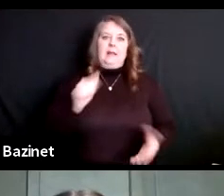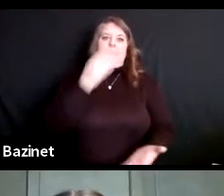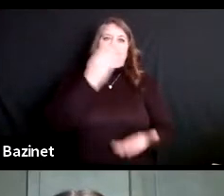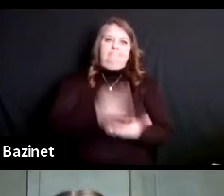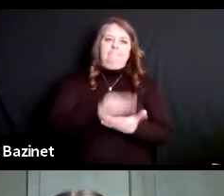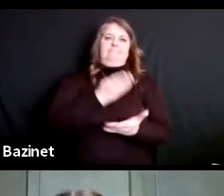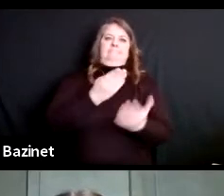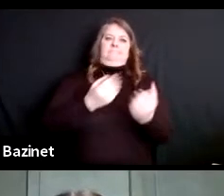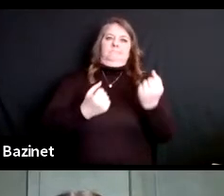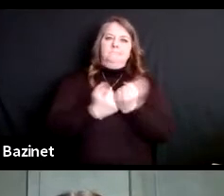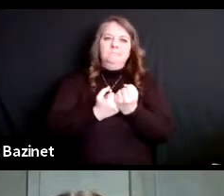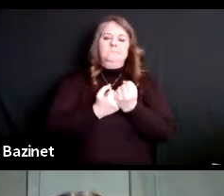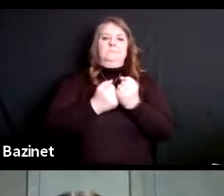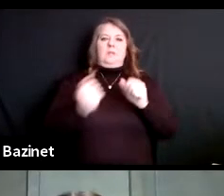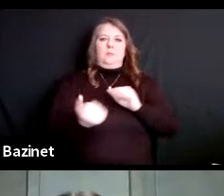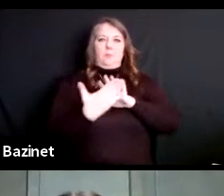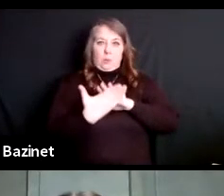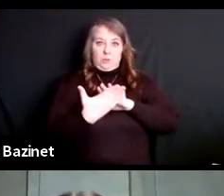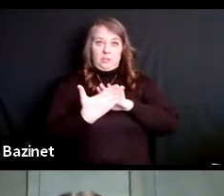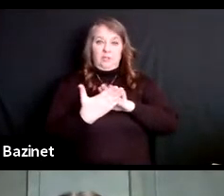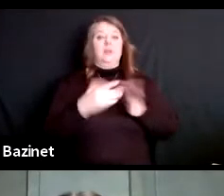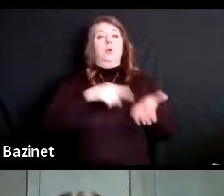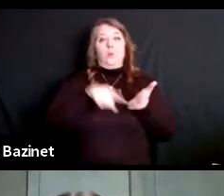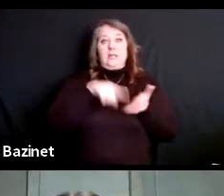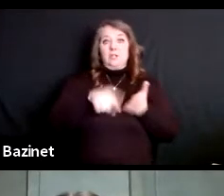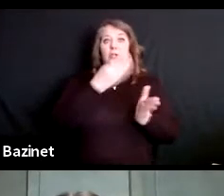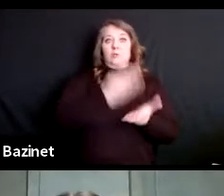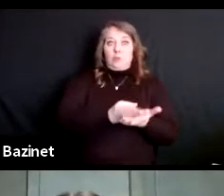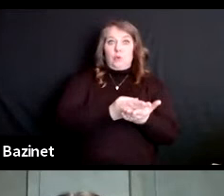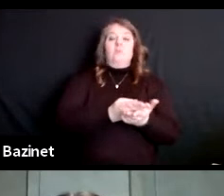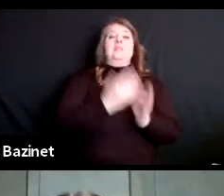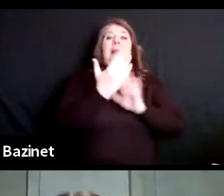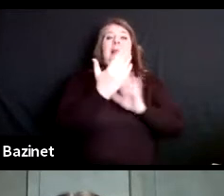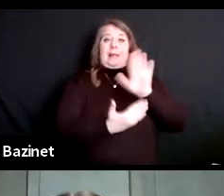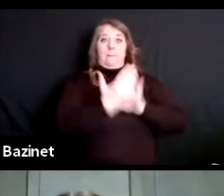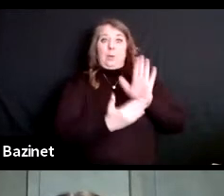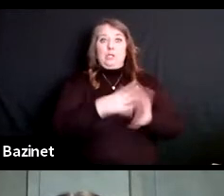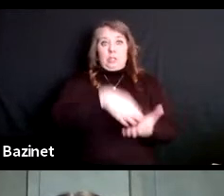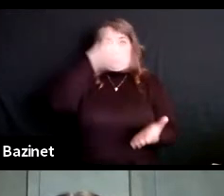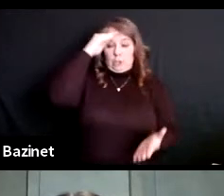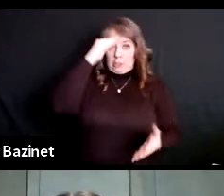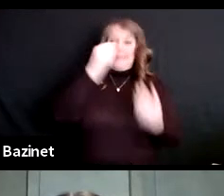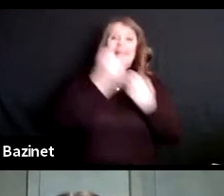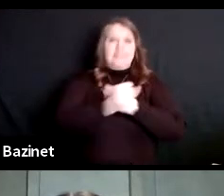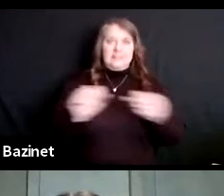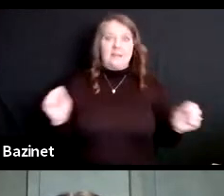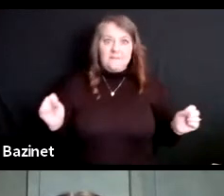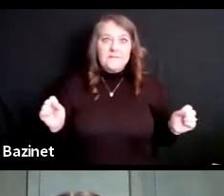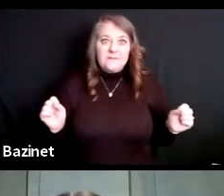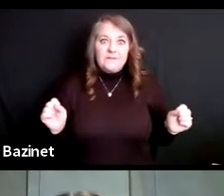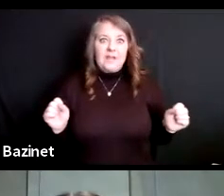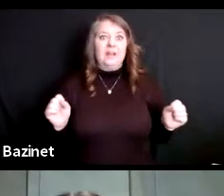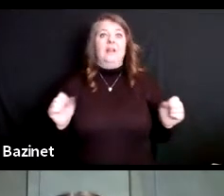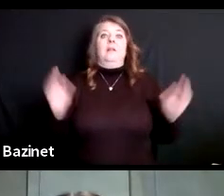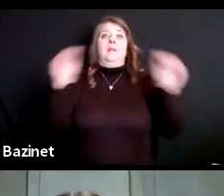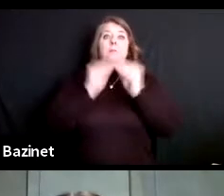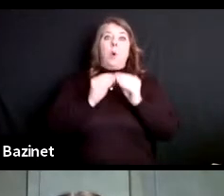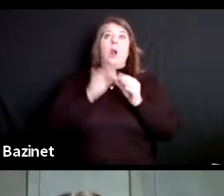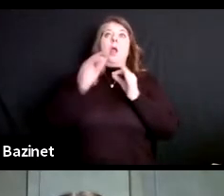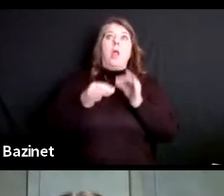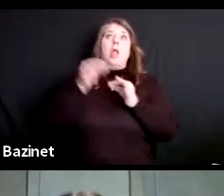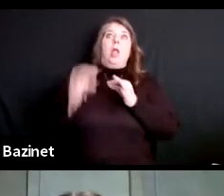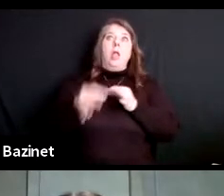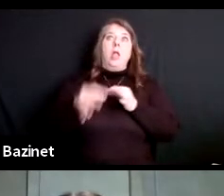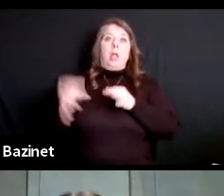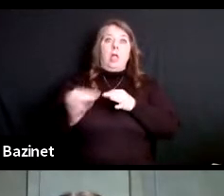that in-person learning is safe. The further away that we get from full-time in-person learning, the